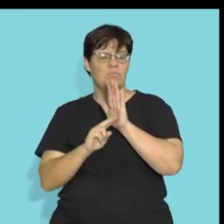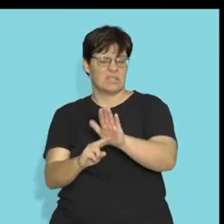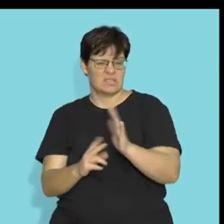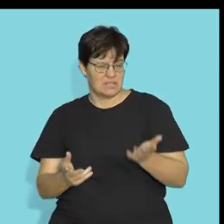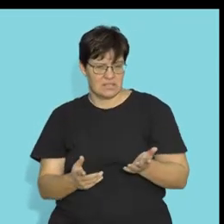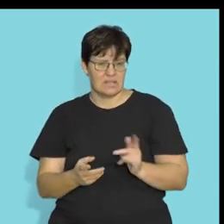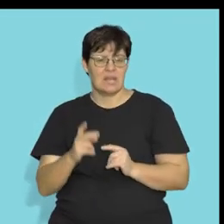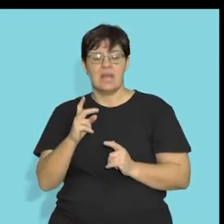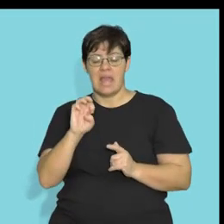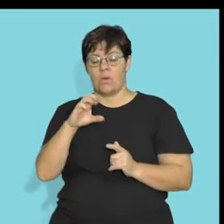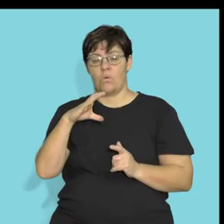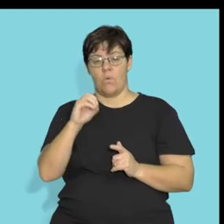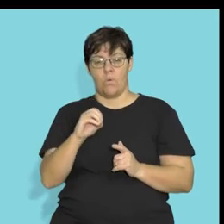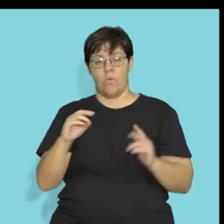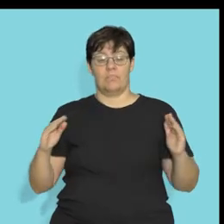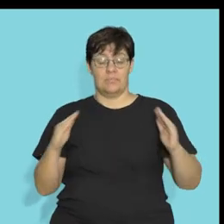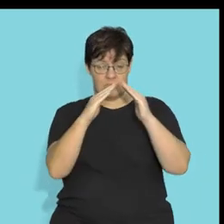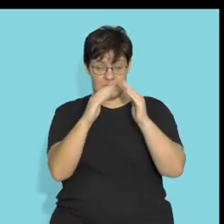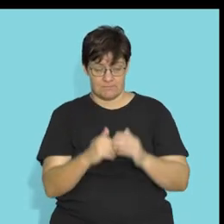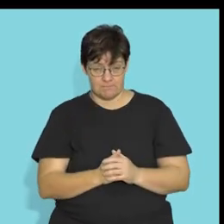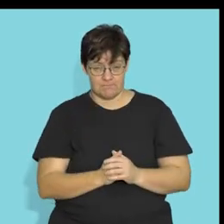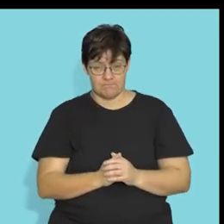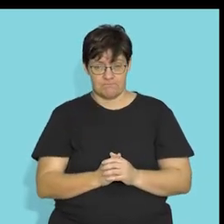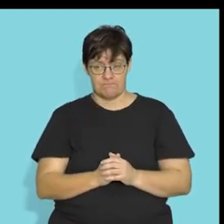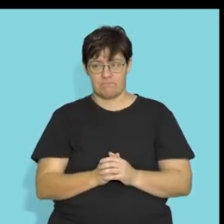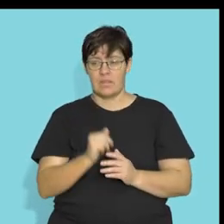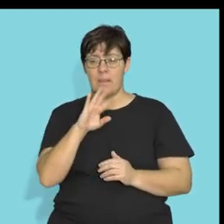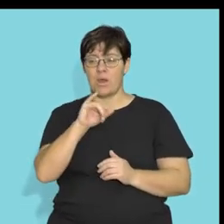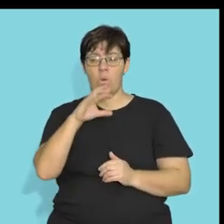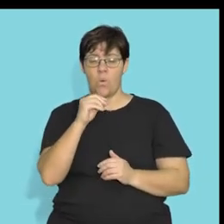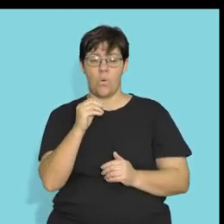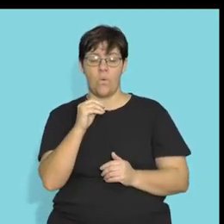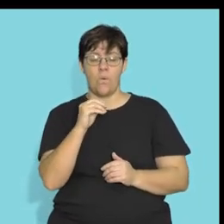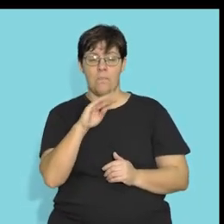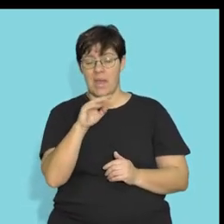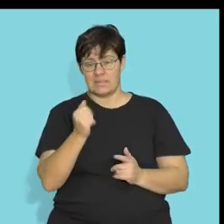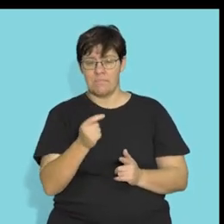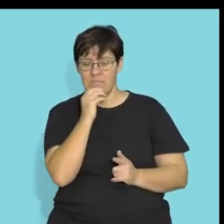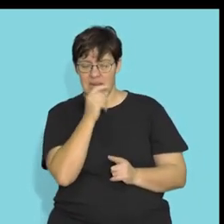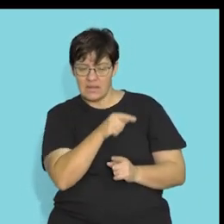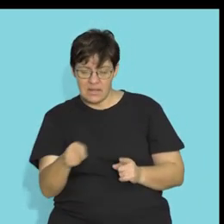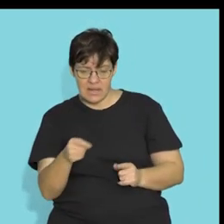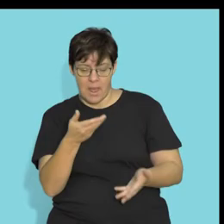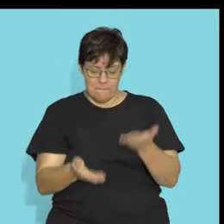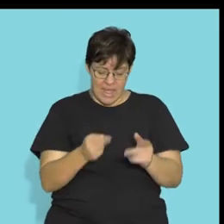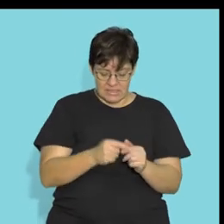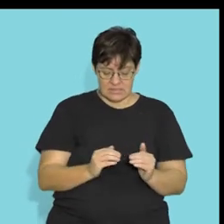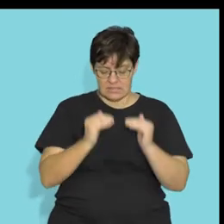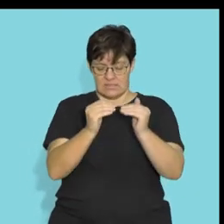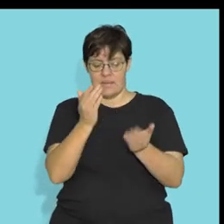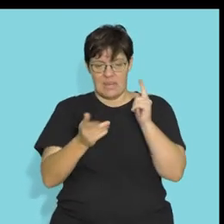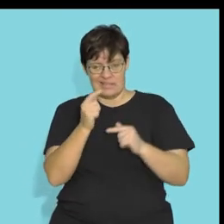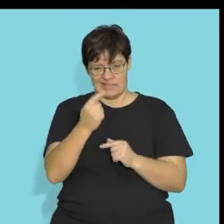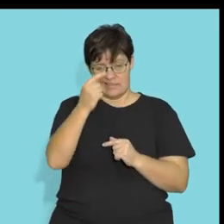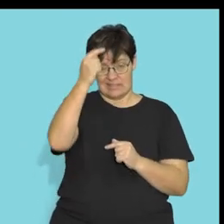in terms of ecological pyramids. A pyramid of biomass shows you the total mass of organisms at each stage of a